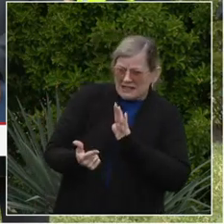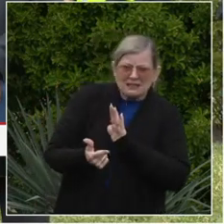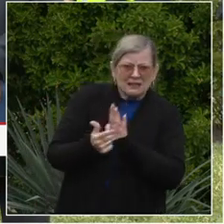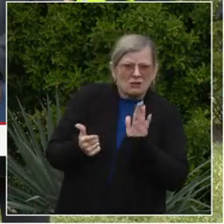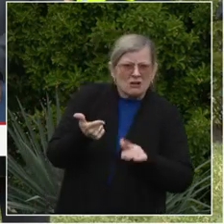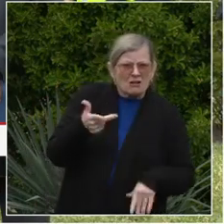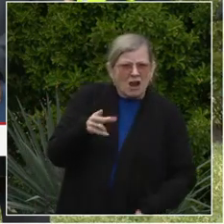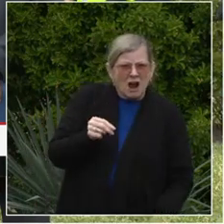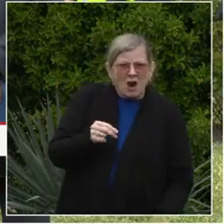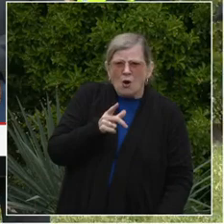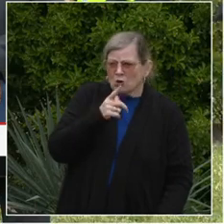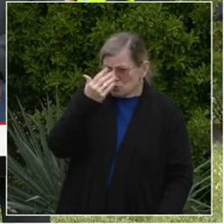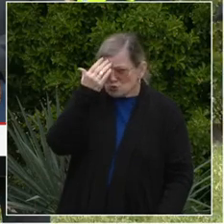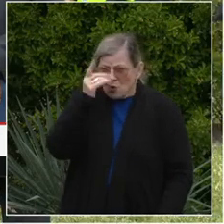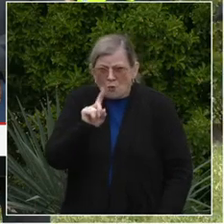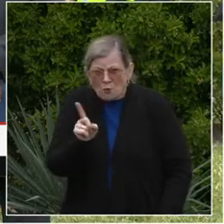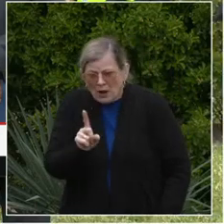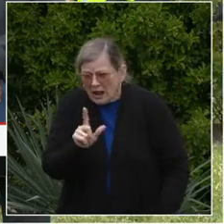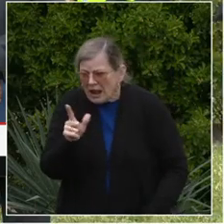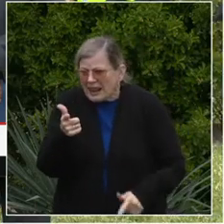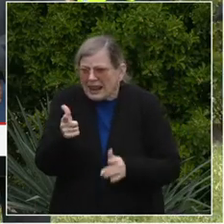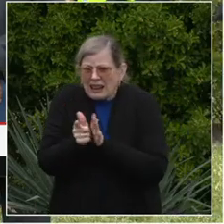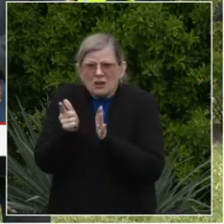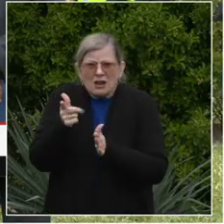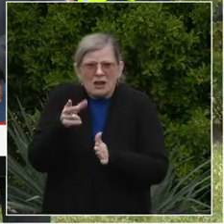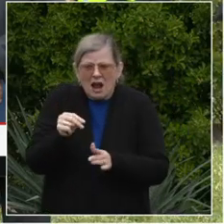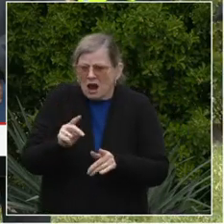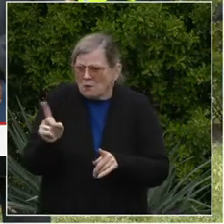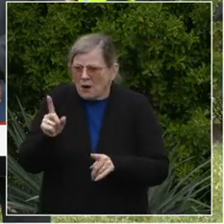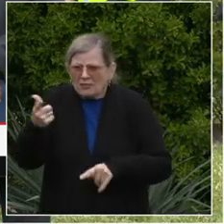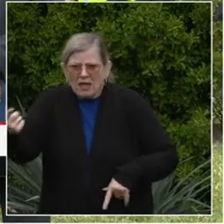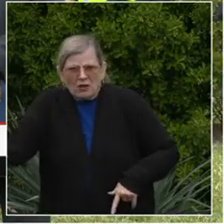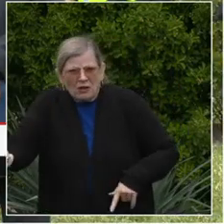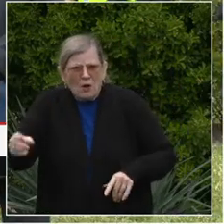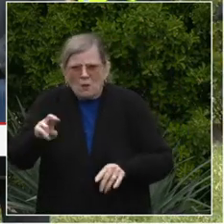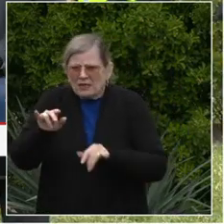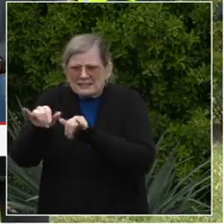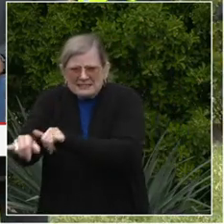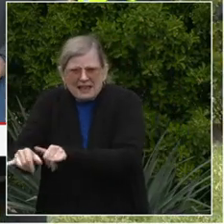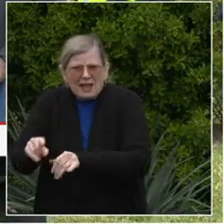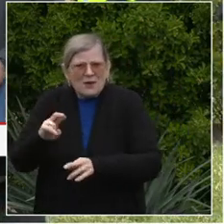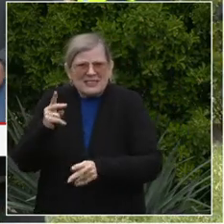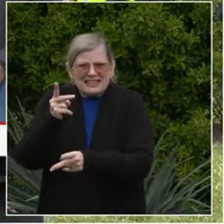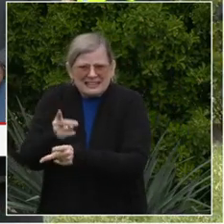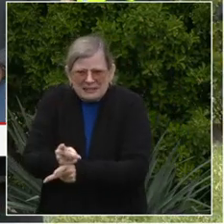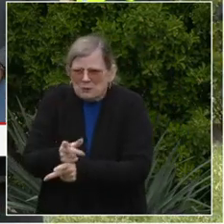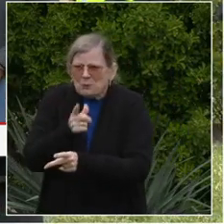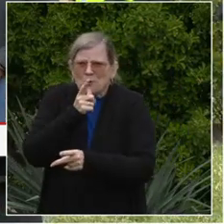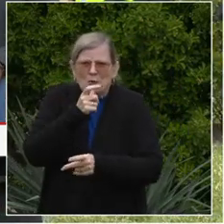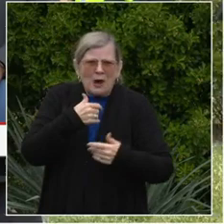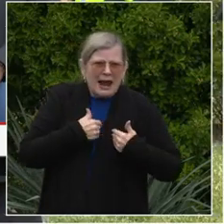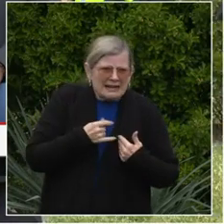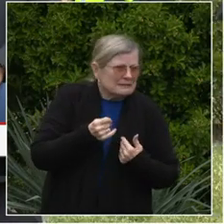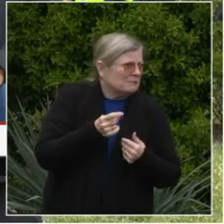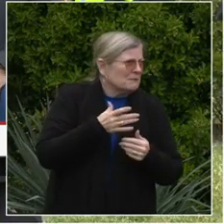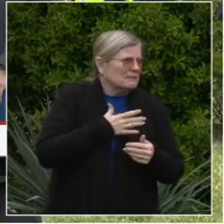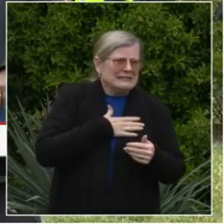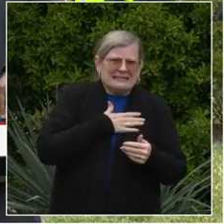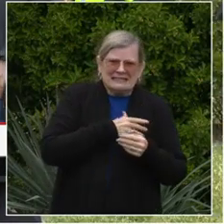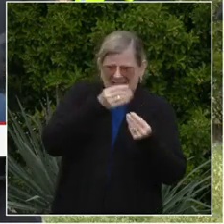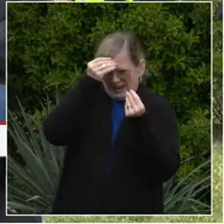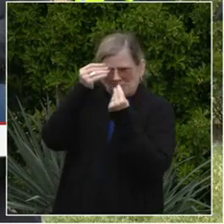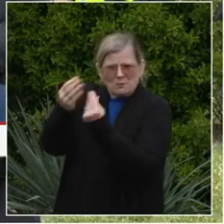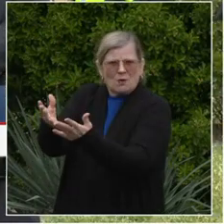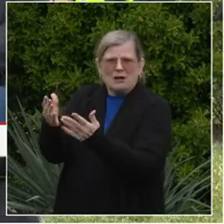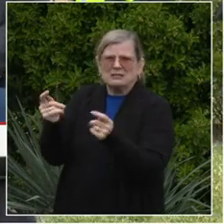where an illegal gun is being stored, we need you to report it and report it as soon as possible. And in doing so, you